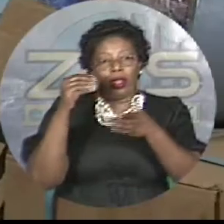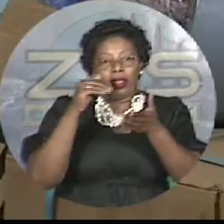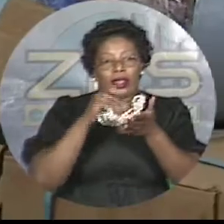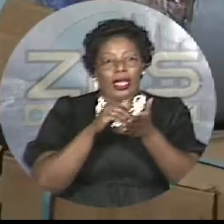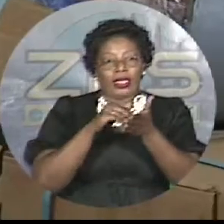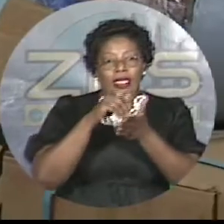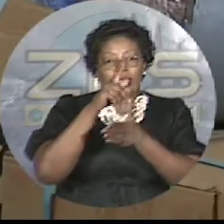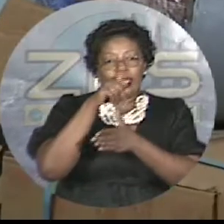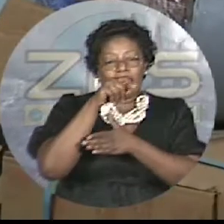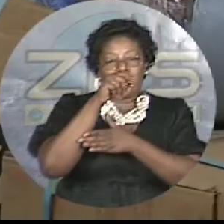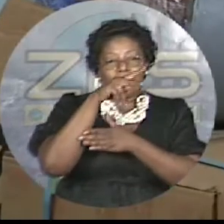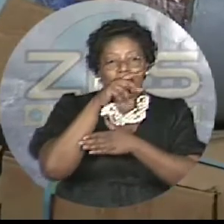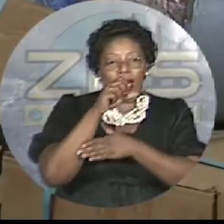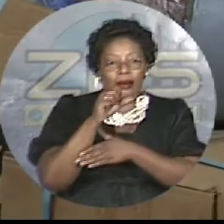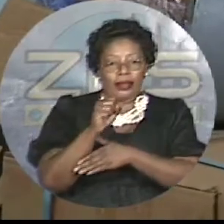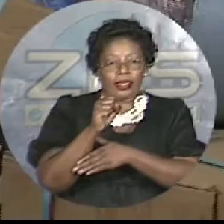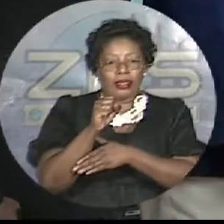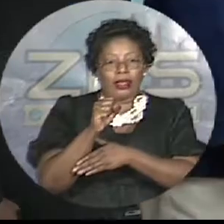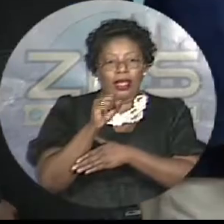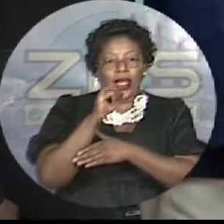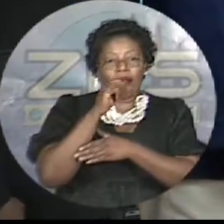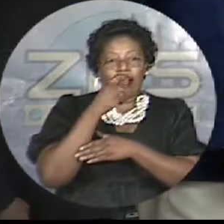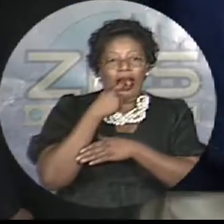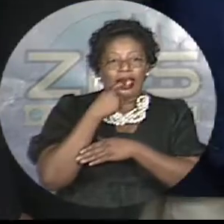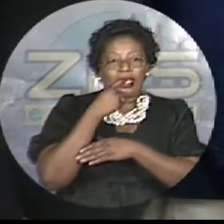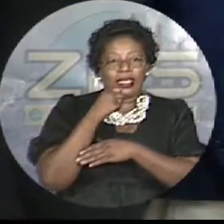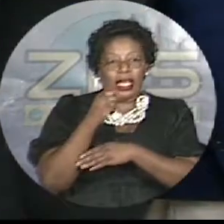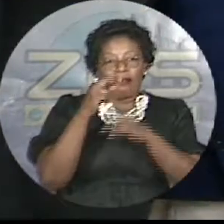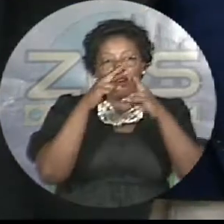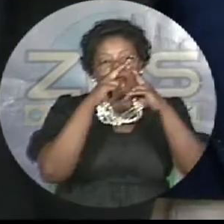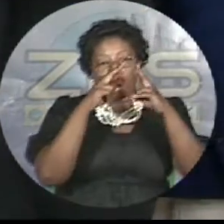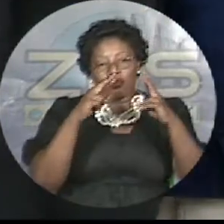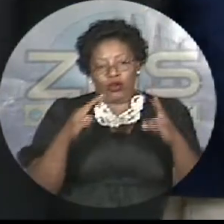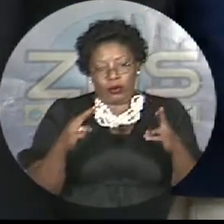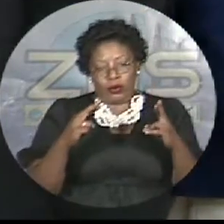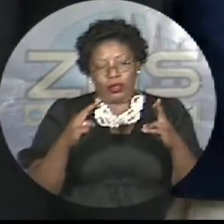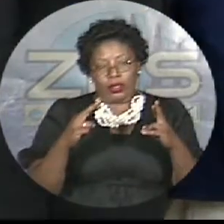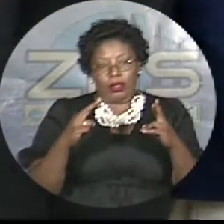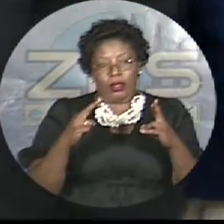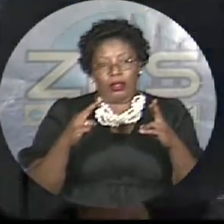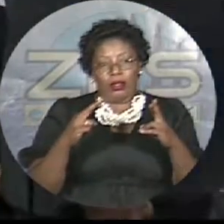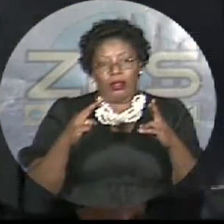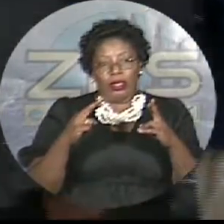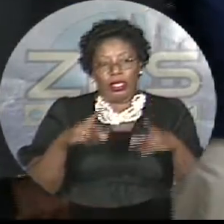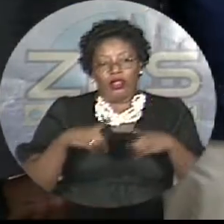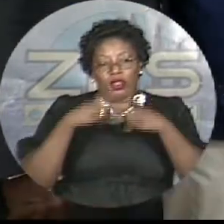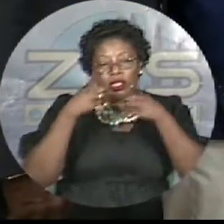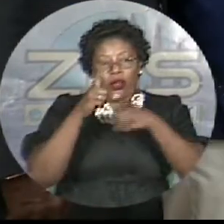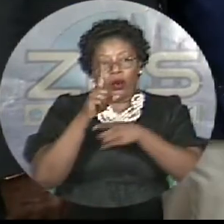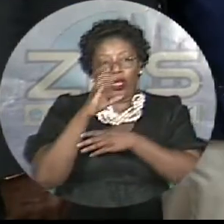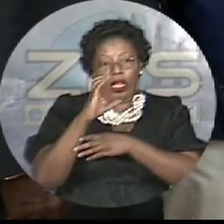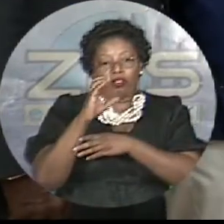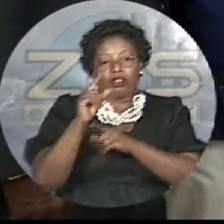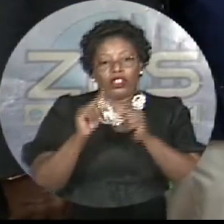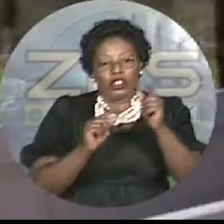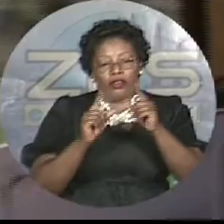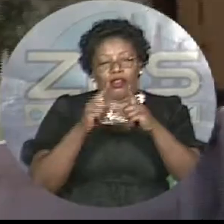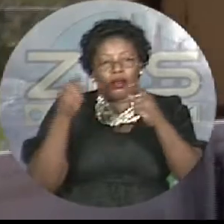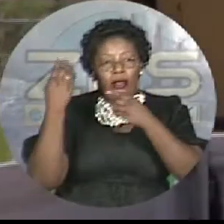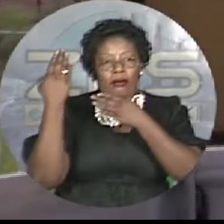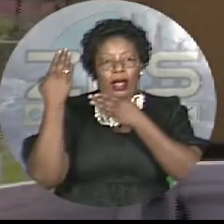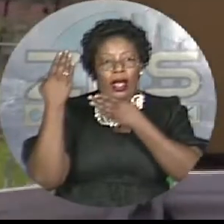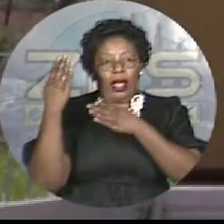1,000 tarps as well as ice and water shield for rooftops. The gaming giant also donated 100 generators for Grand